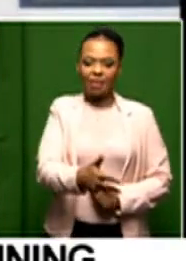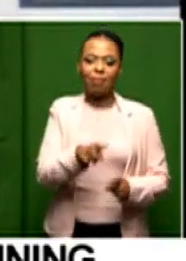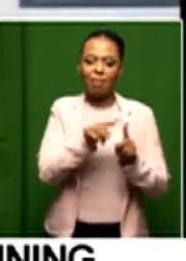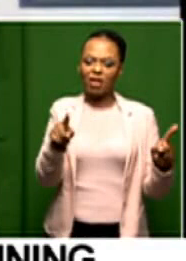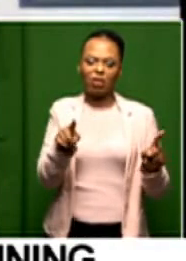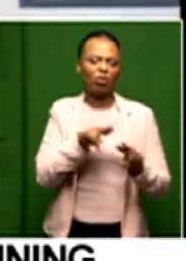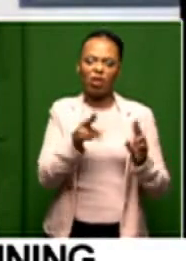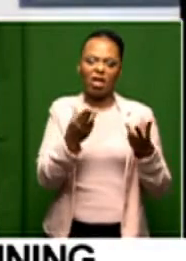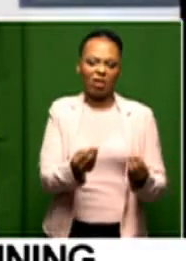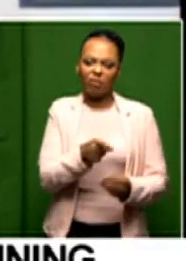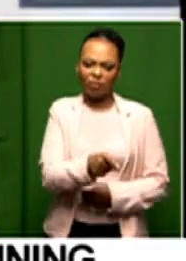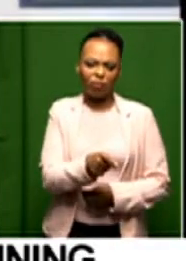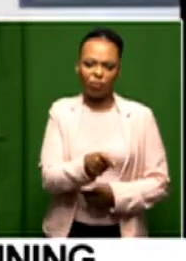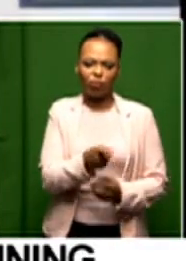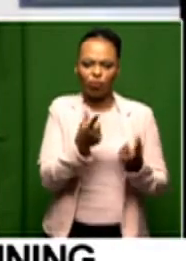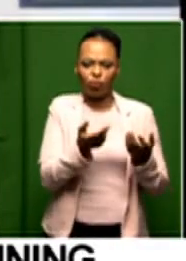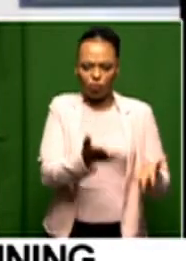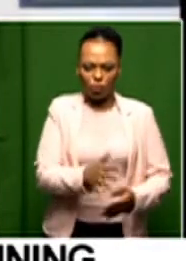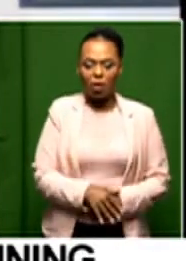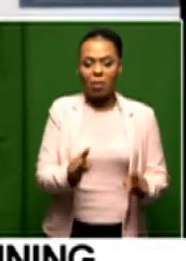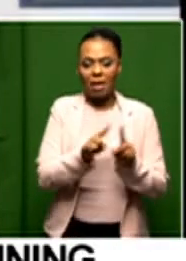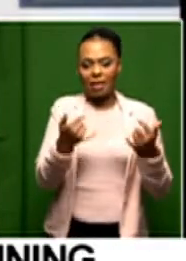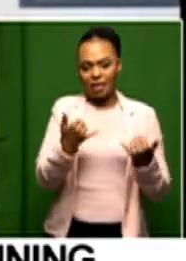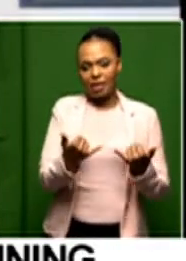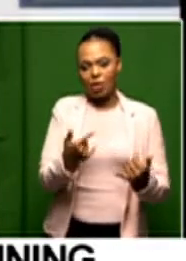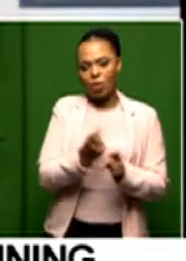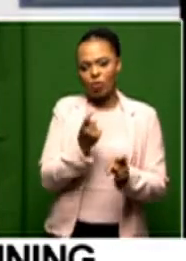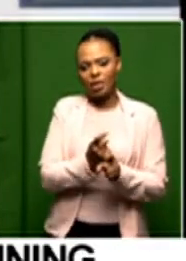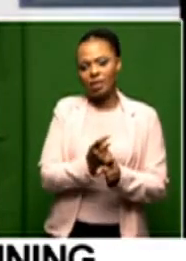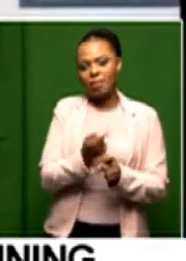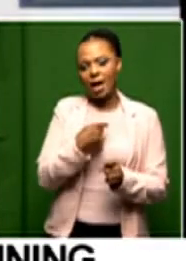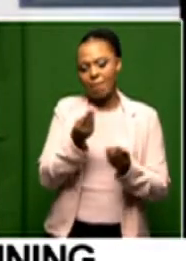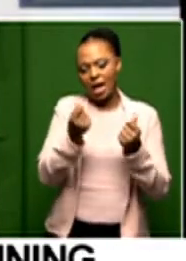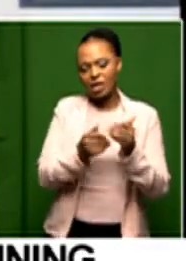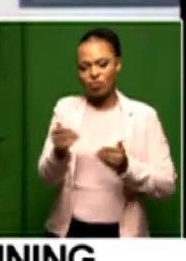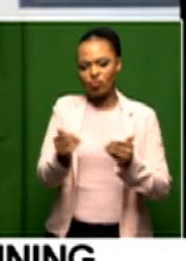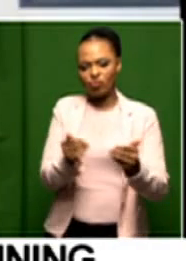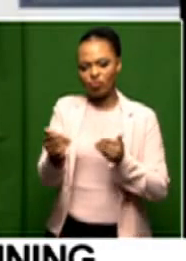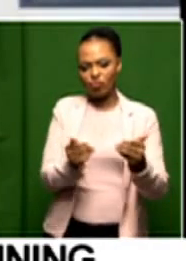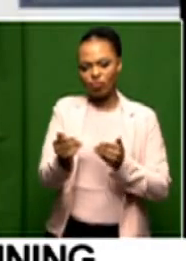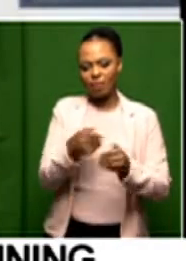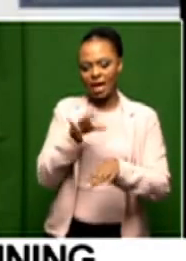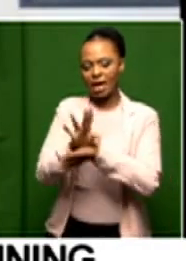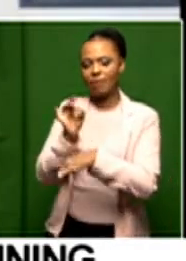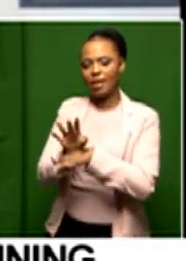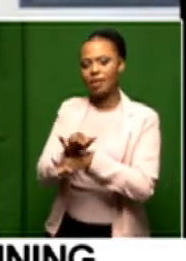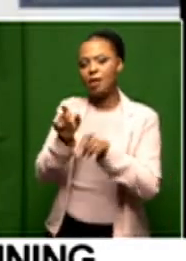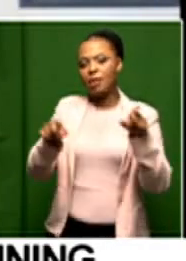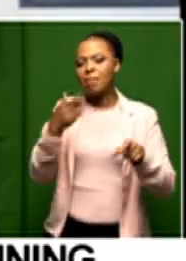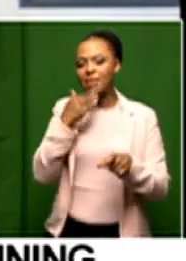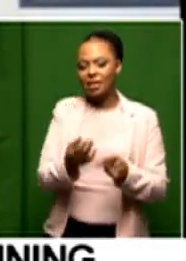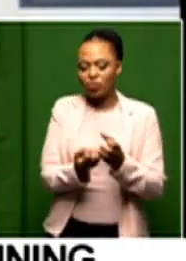have to be. And one of the things, for instance, I do in order to bring down the food cost in my house, and that I advise people to do, is plant your